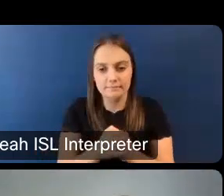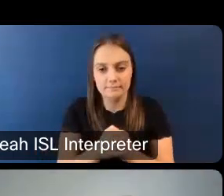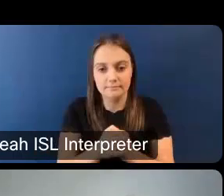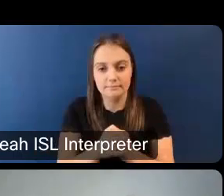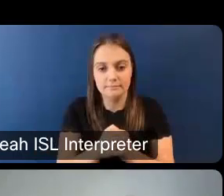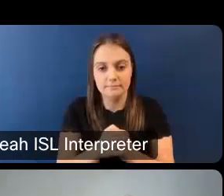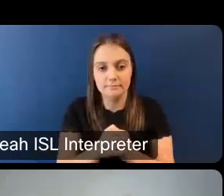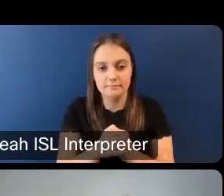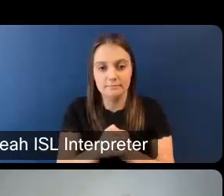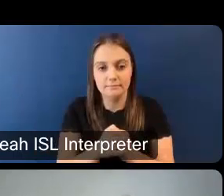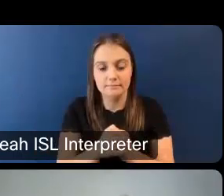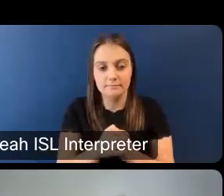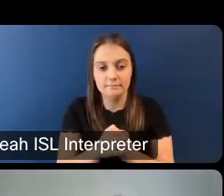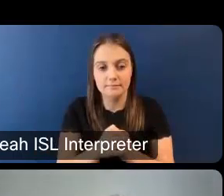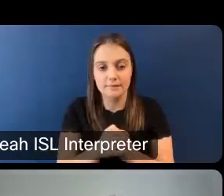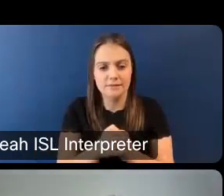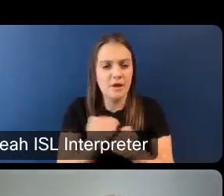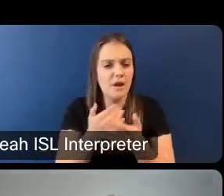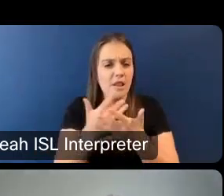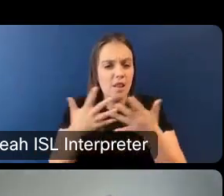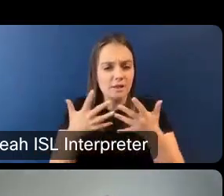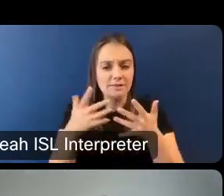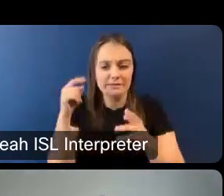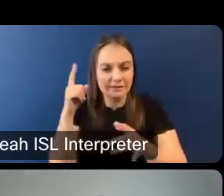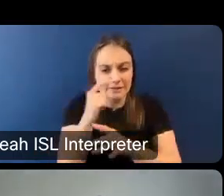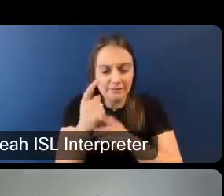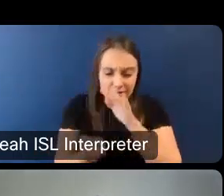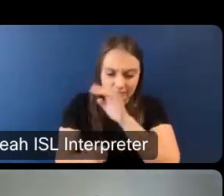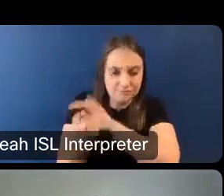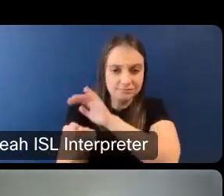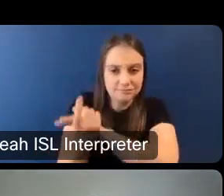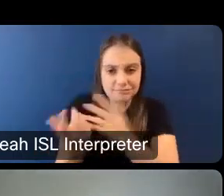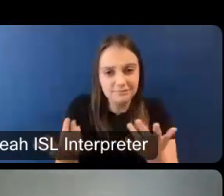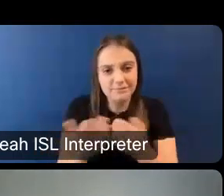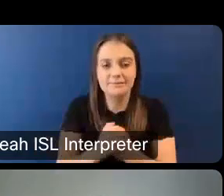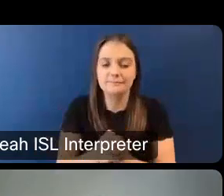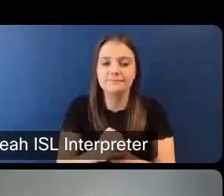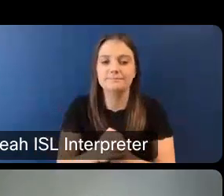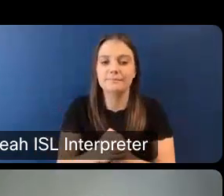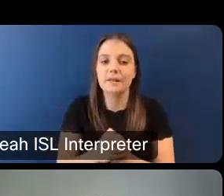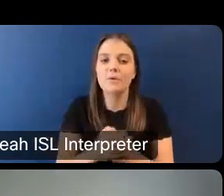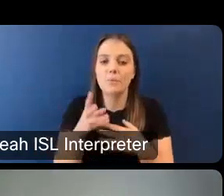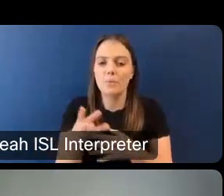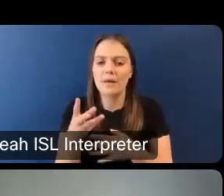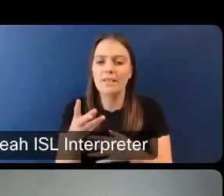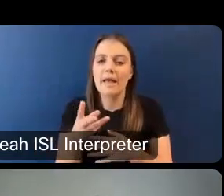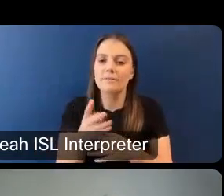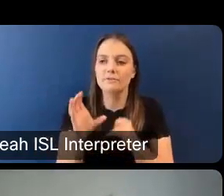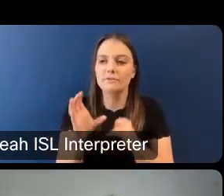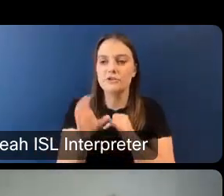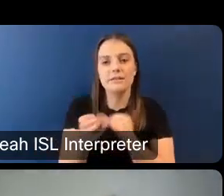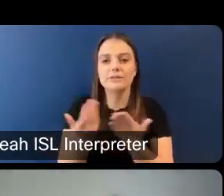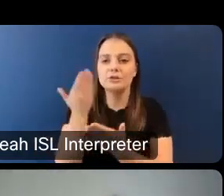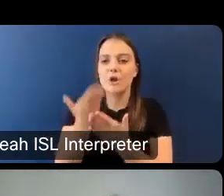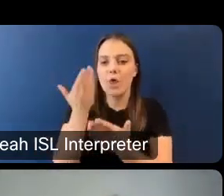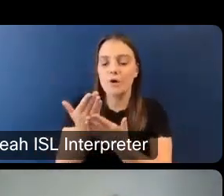area we work in is complex. There are incidents that do happen, and they do provide an opportunity for learning. So we